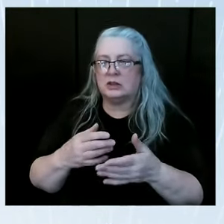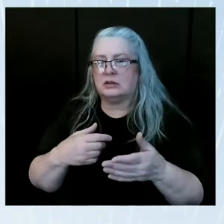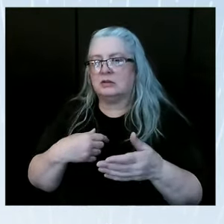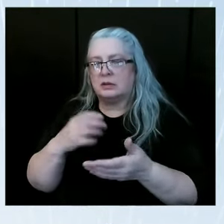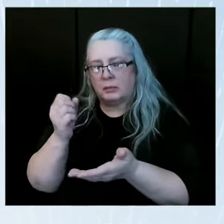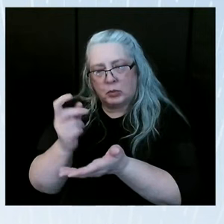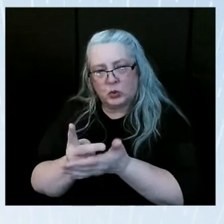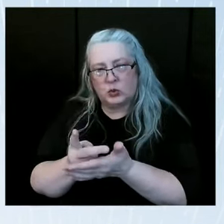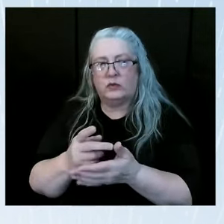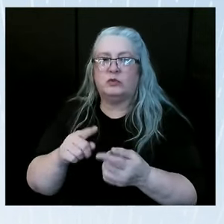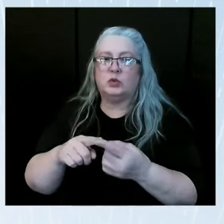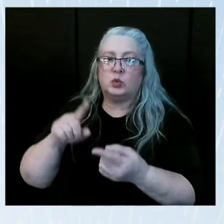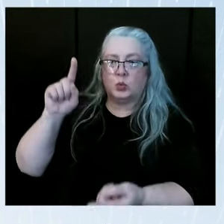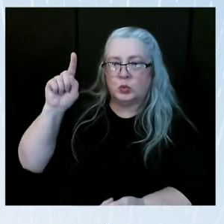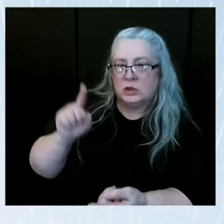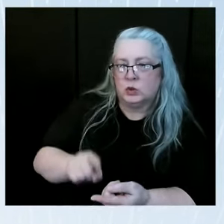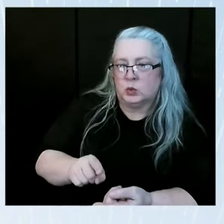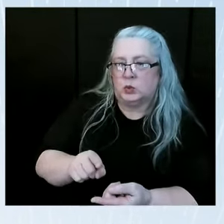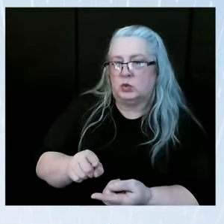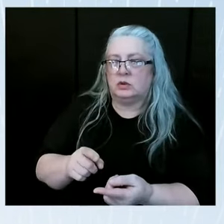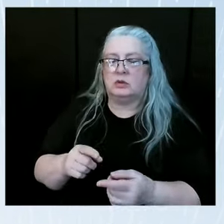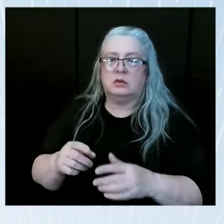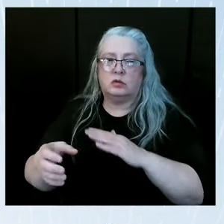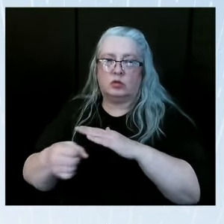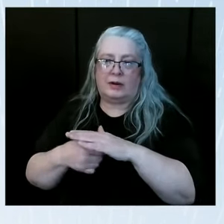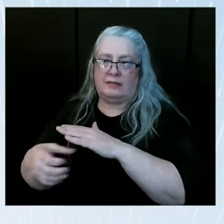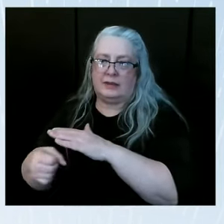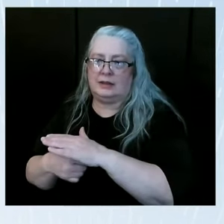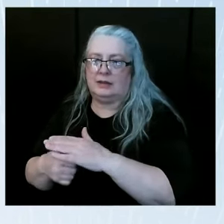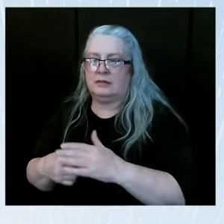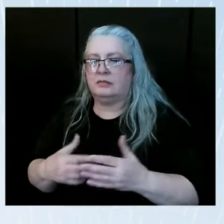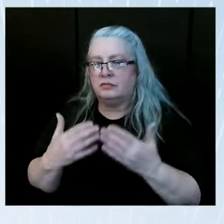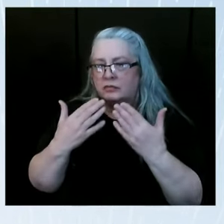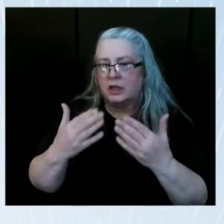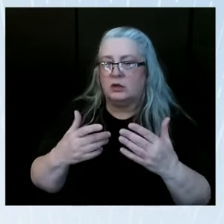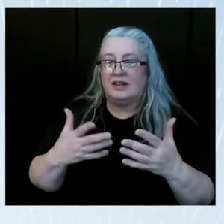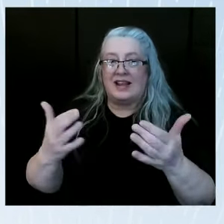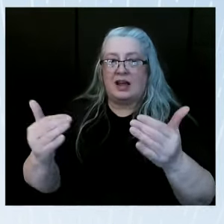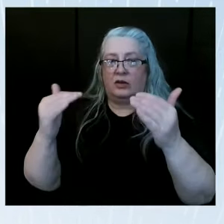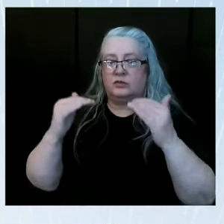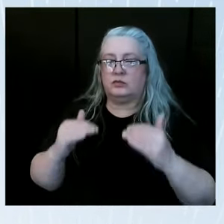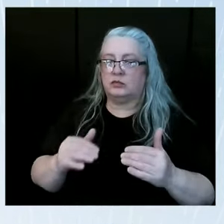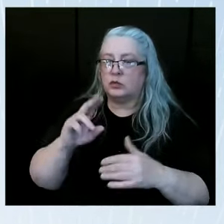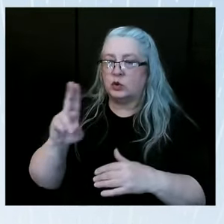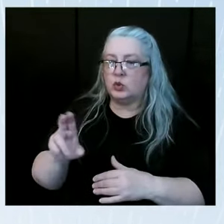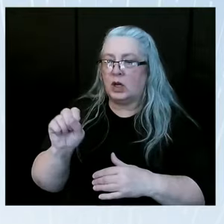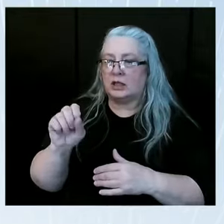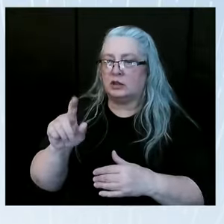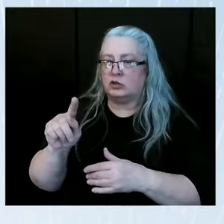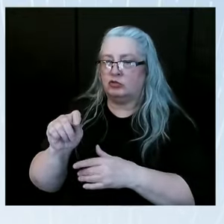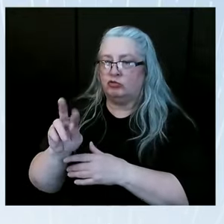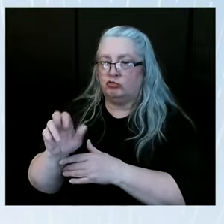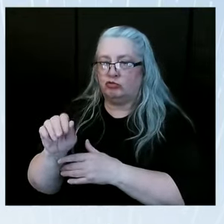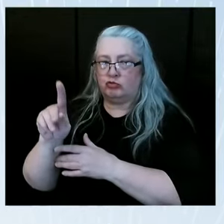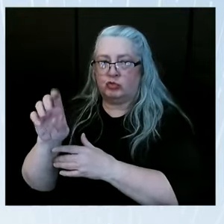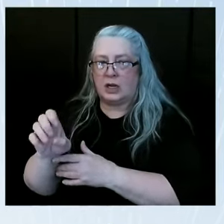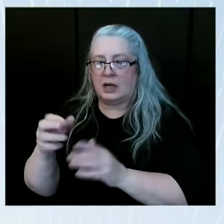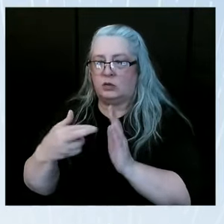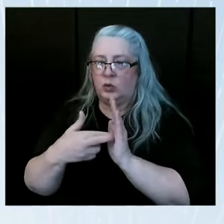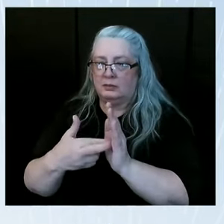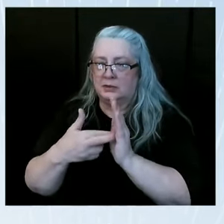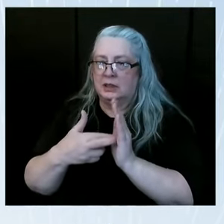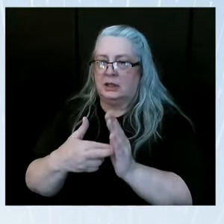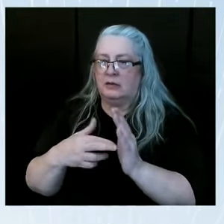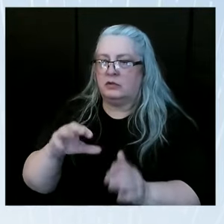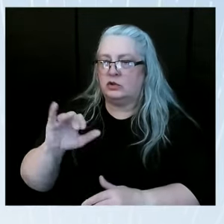Can we go now to the Office of the U.S. Trade Representative and the Deputy U.S. Trade Representative, Jamie White. Thank you, Secretary Blinken. It's a real